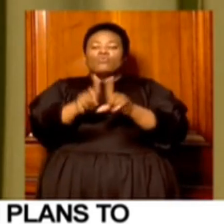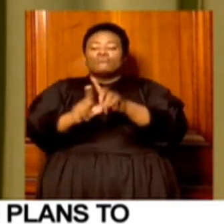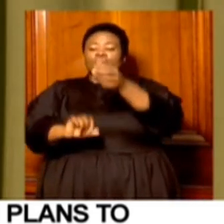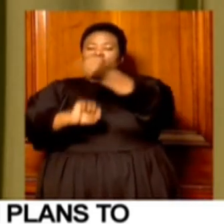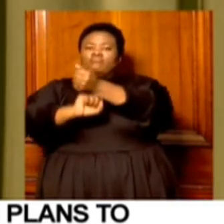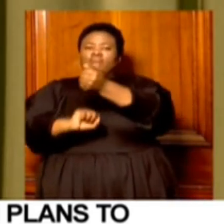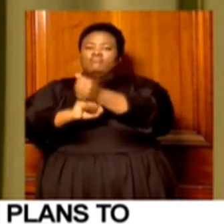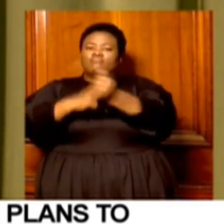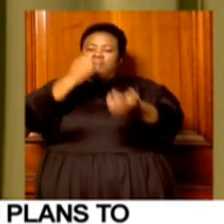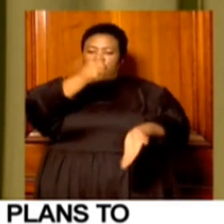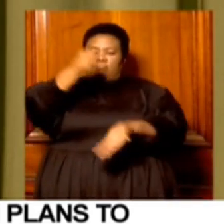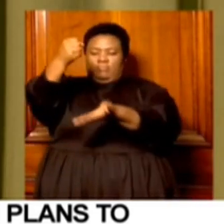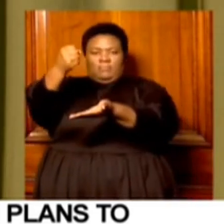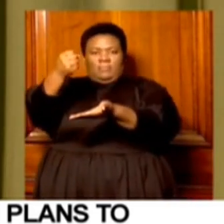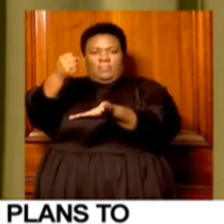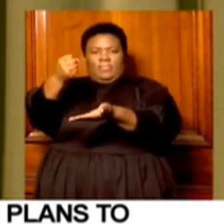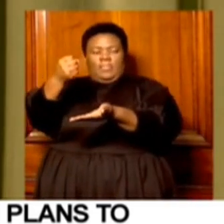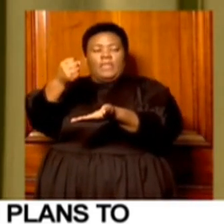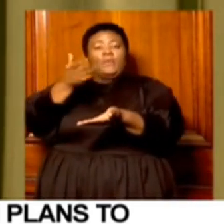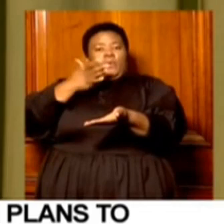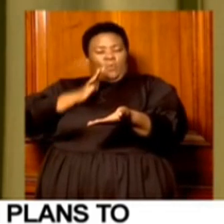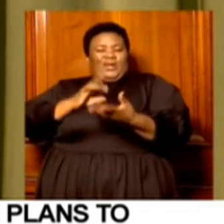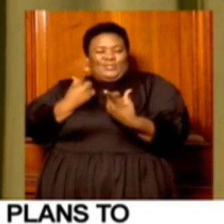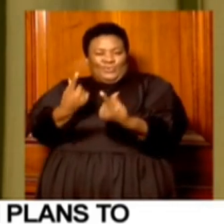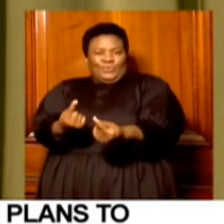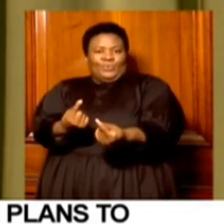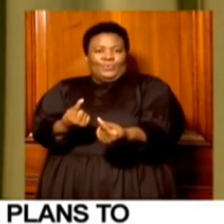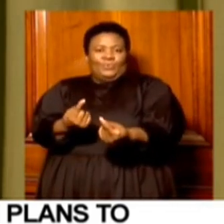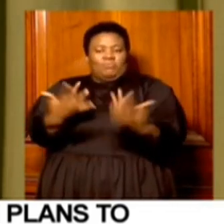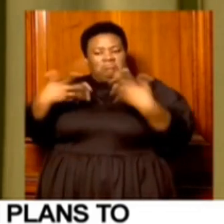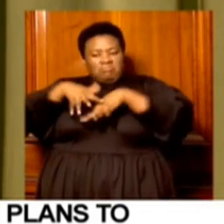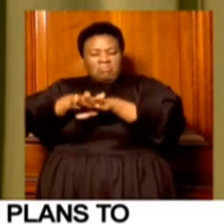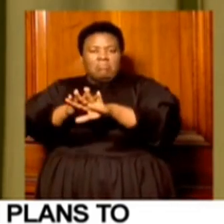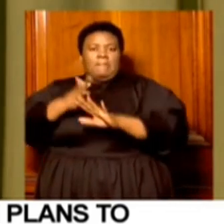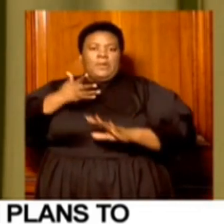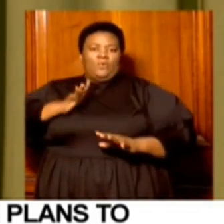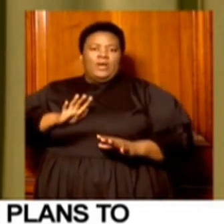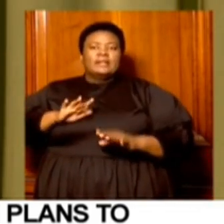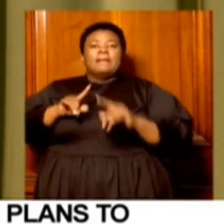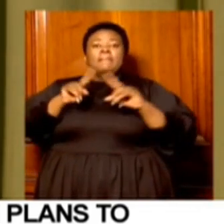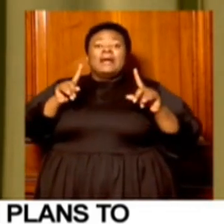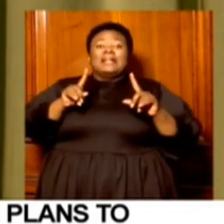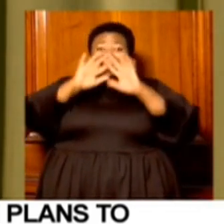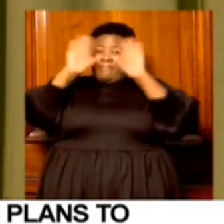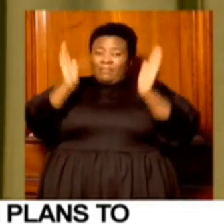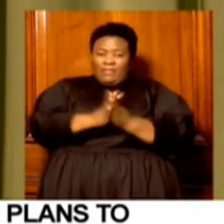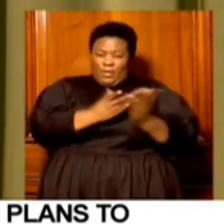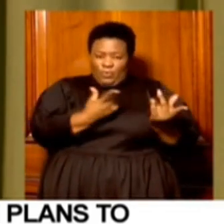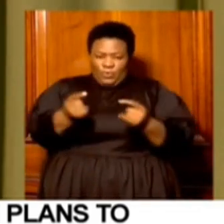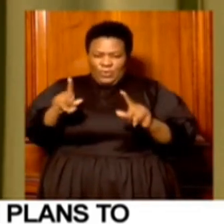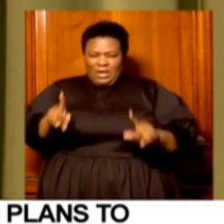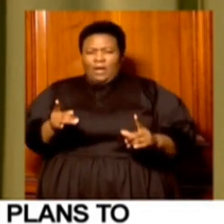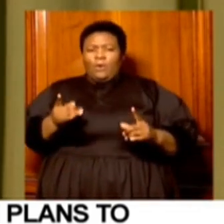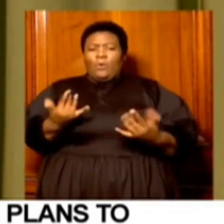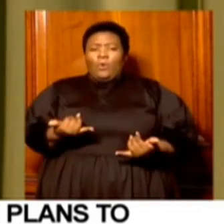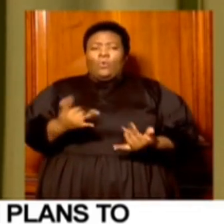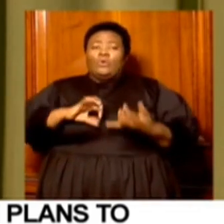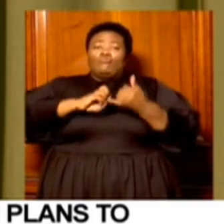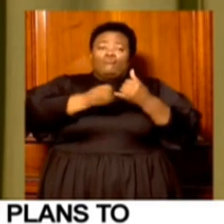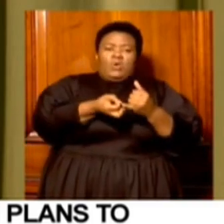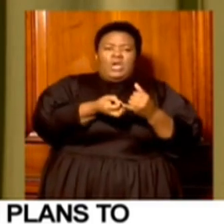industry and all of that. Everything that we are doing now is a stopgap measure. It's a stopgap measure in